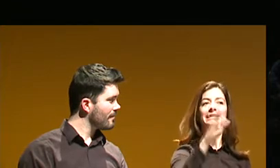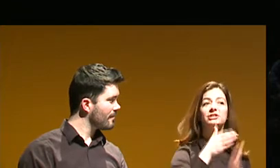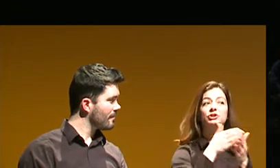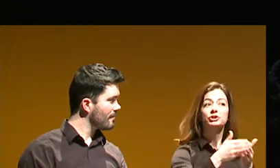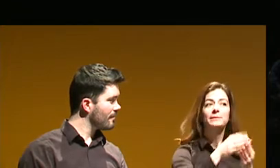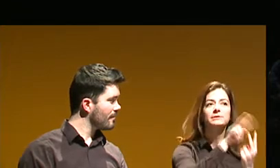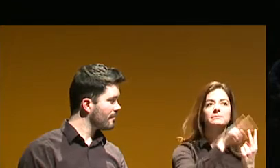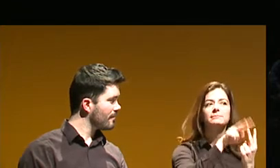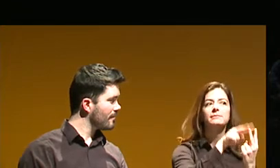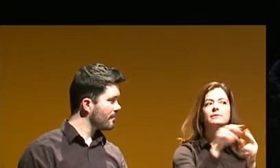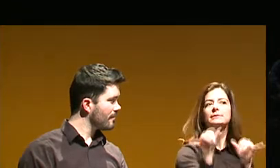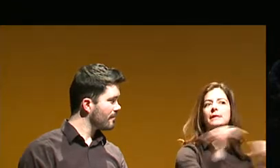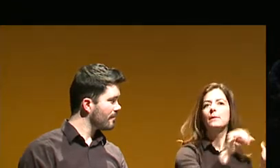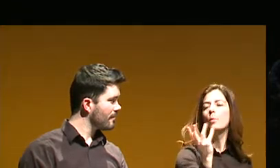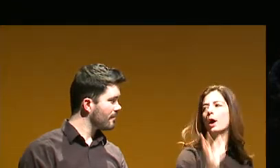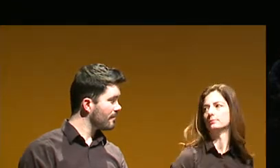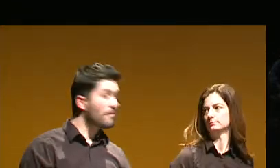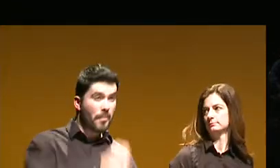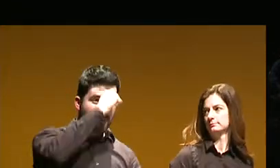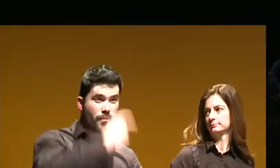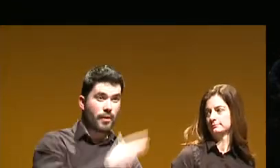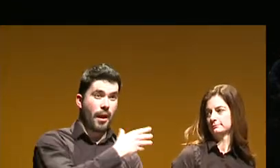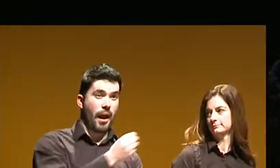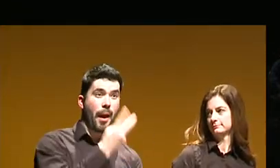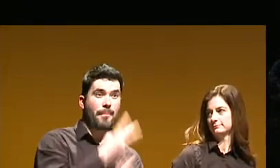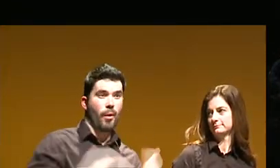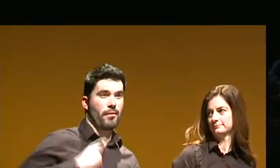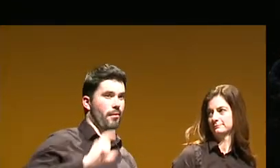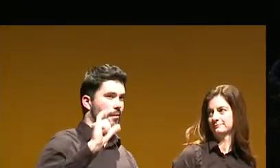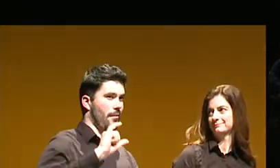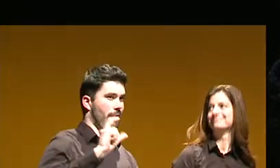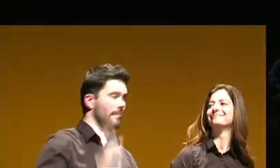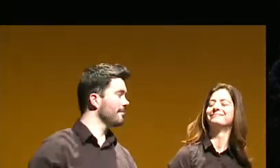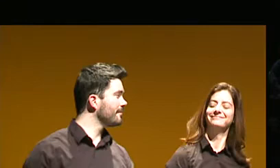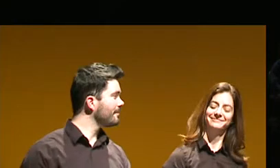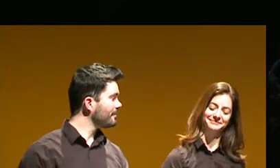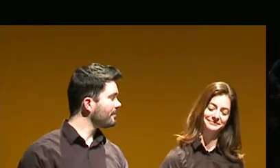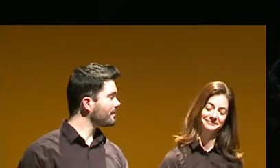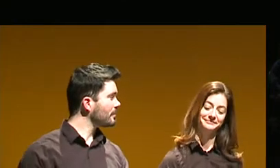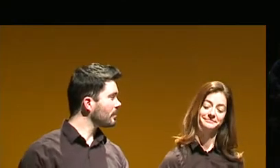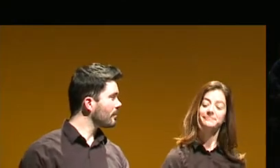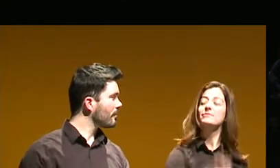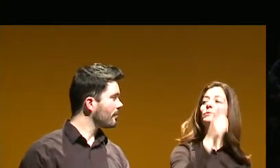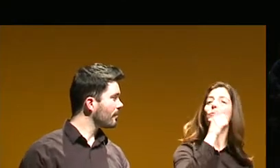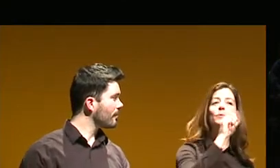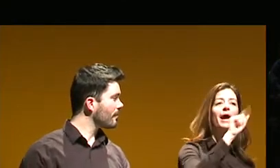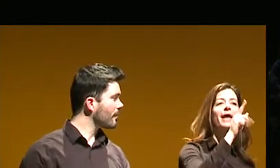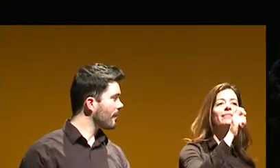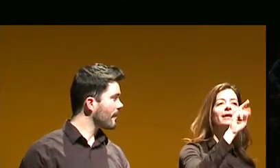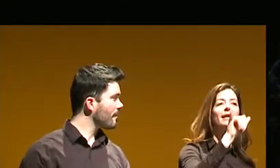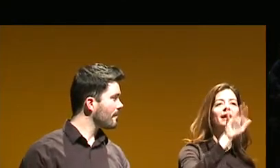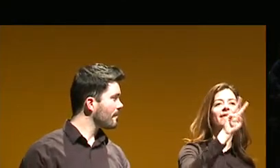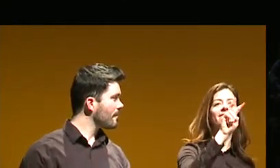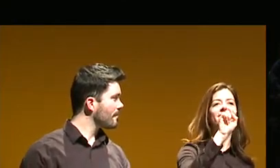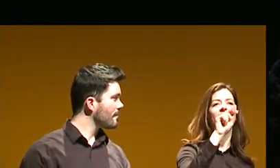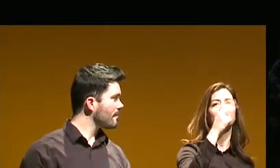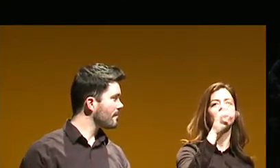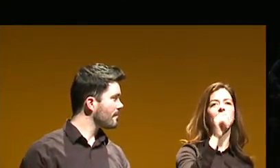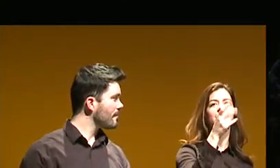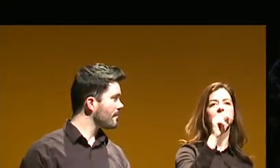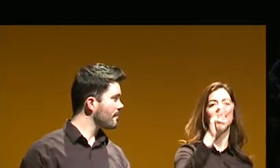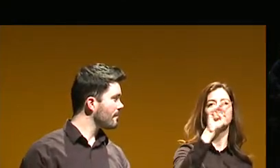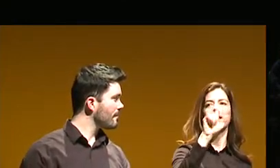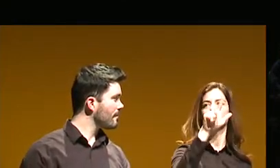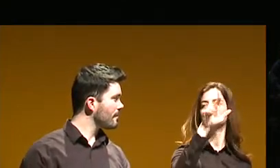and Inina, have in common? They were brothers, and they were Muslims. Who was Anthony Janssen van Salle, and what was his